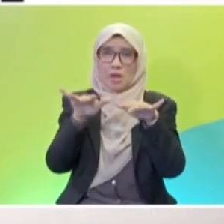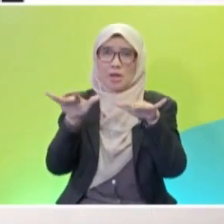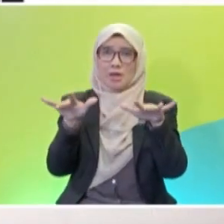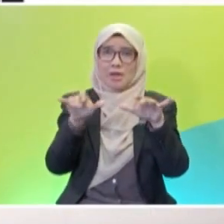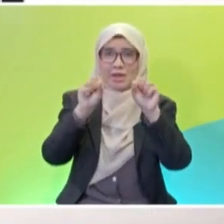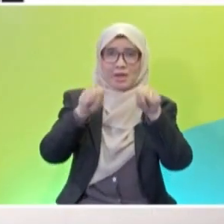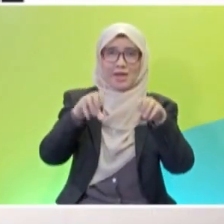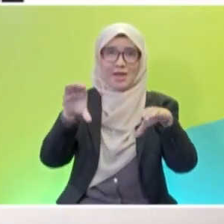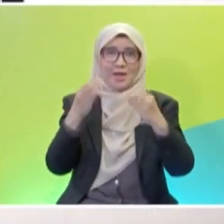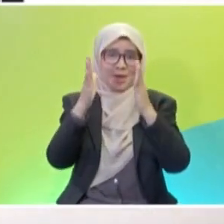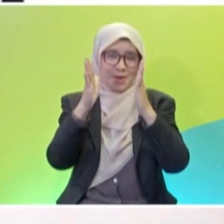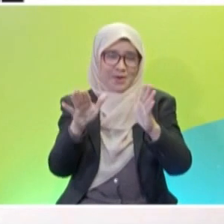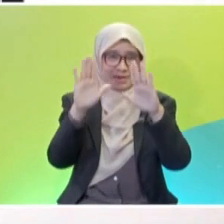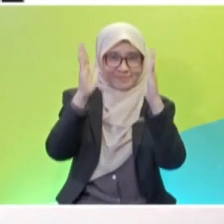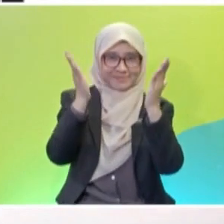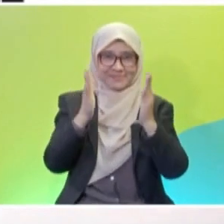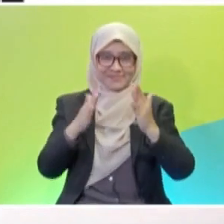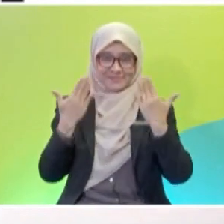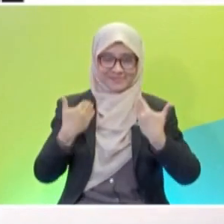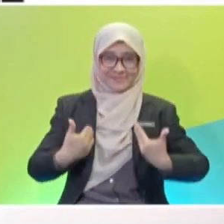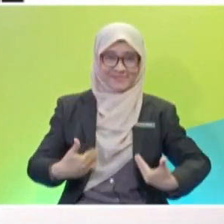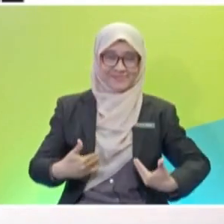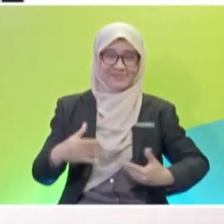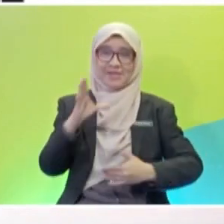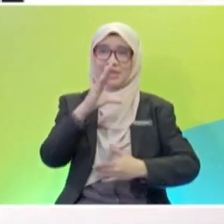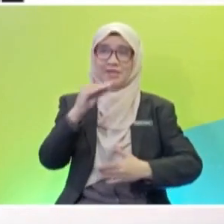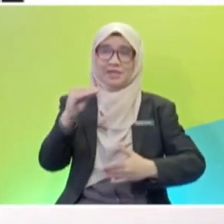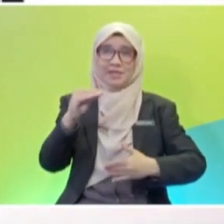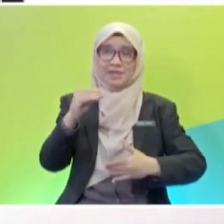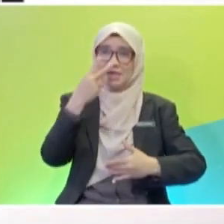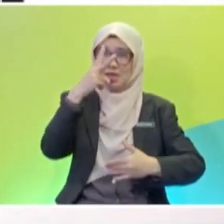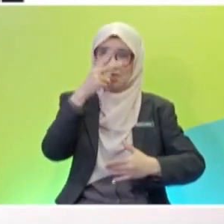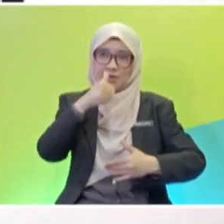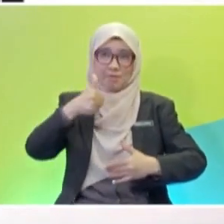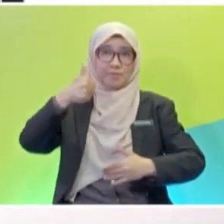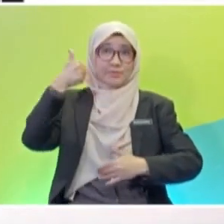and then it makes us look better. Okay. So